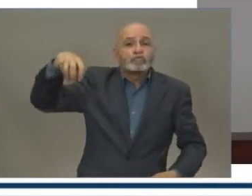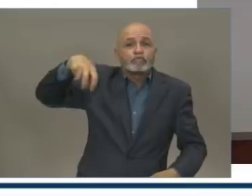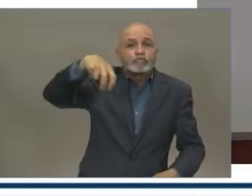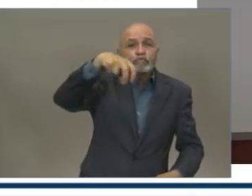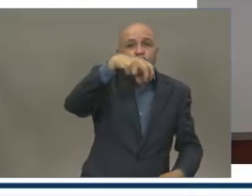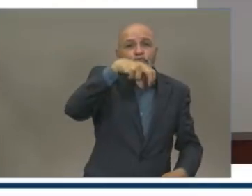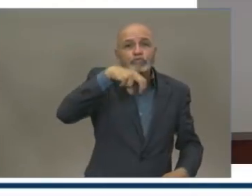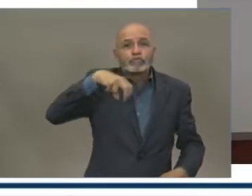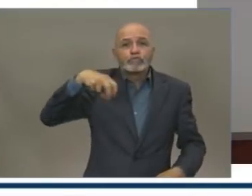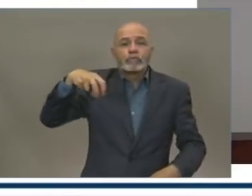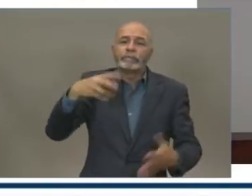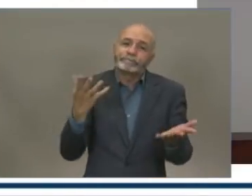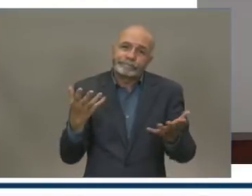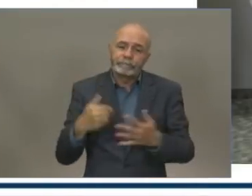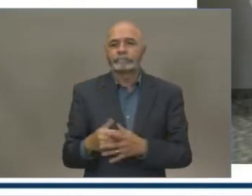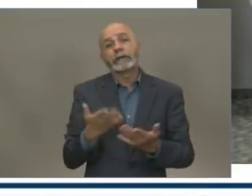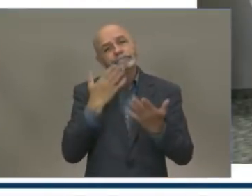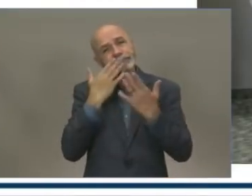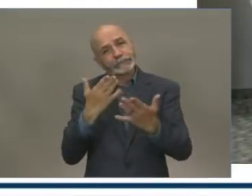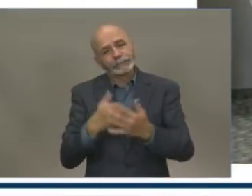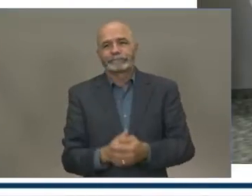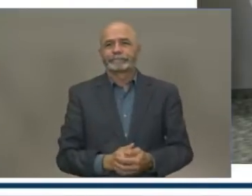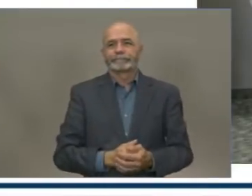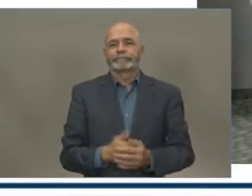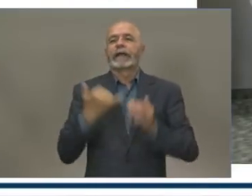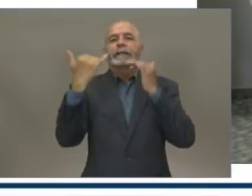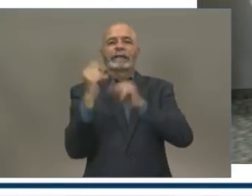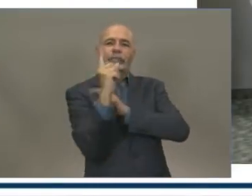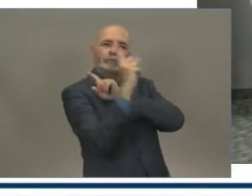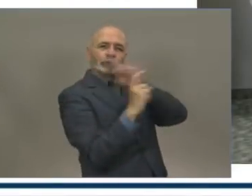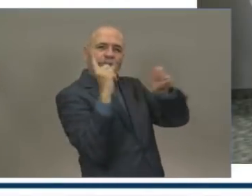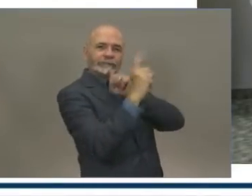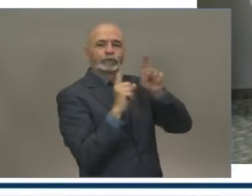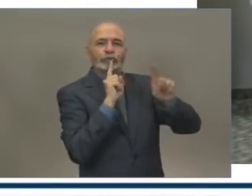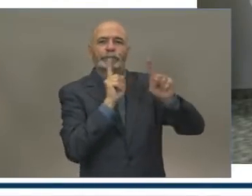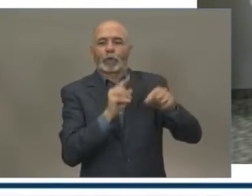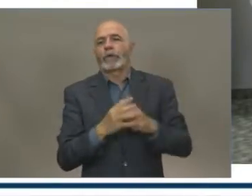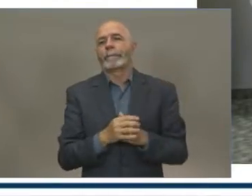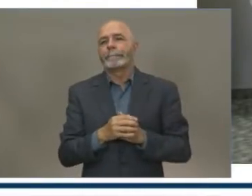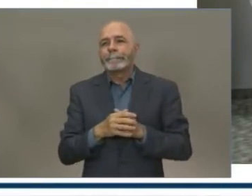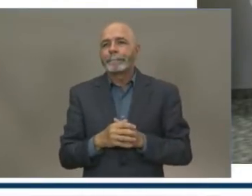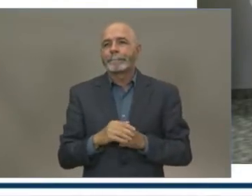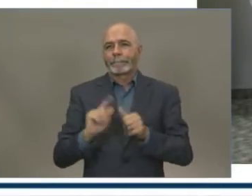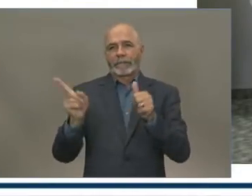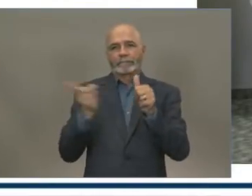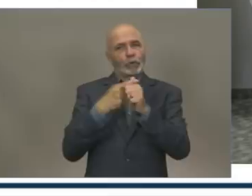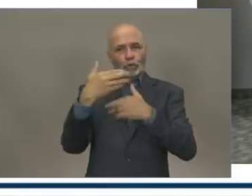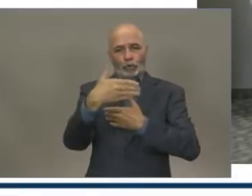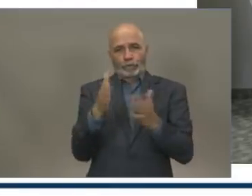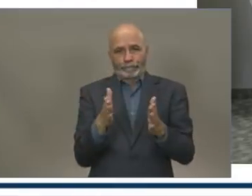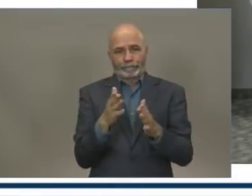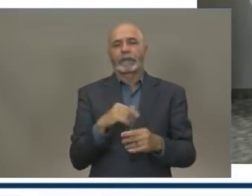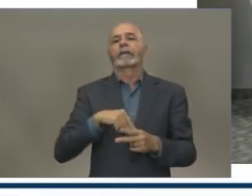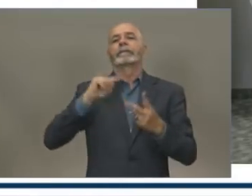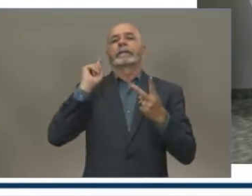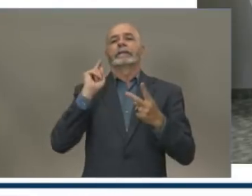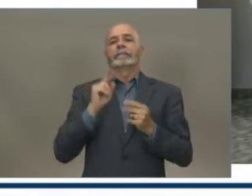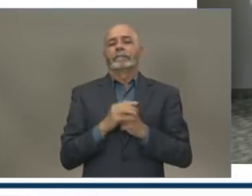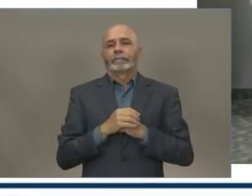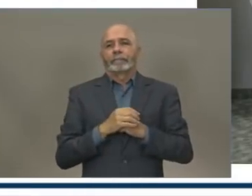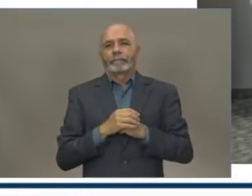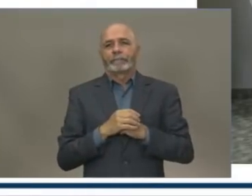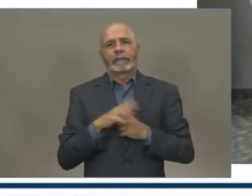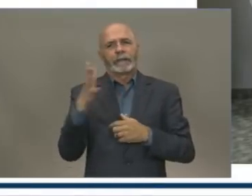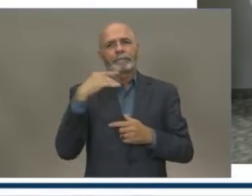Thank you. Thank you, Alyson. We'll now take questions from the room, and then we'll go to the phone lines. I'll open it up to the room. Go ahead, Mike. Ms. Lamb, what do we know about